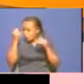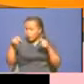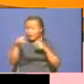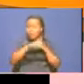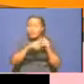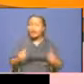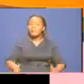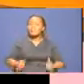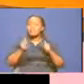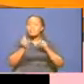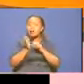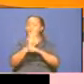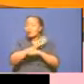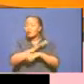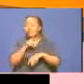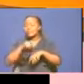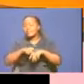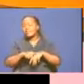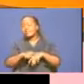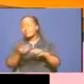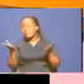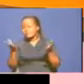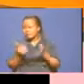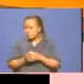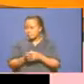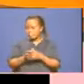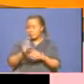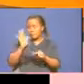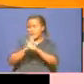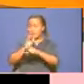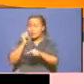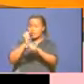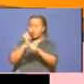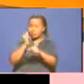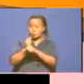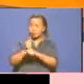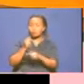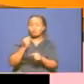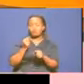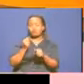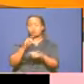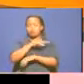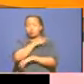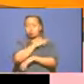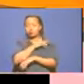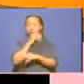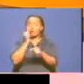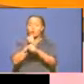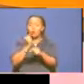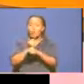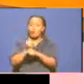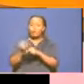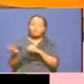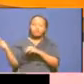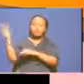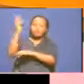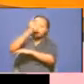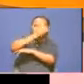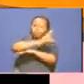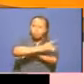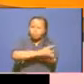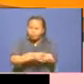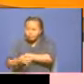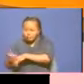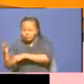So most of the hospitals work 24 hours. Mm-hmm. Now at the Mboya Hospital, we have started the nighttime dialysis, mm-hmm. meaning that even at night you can